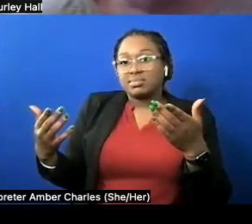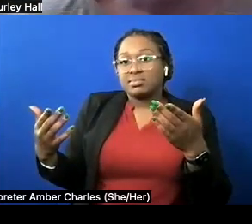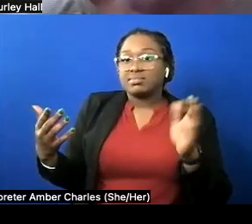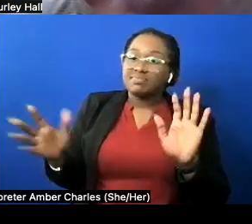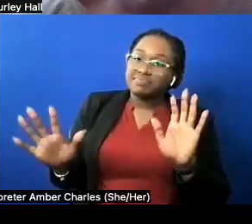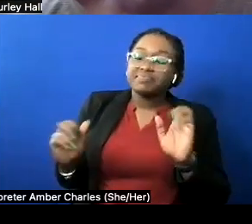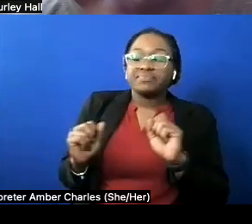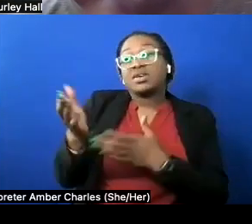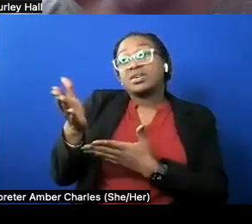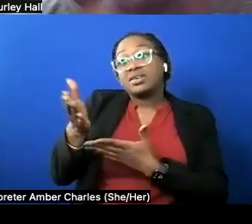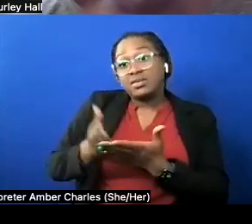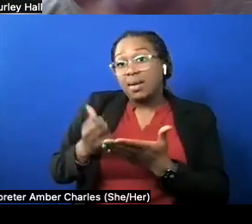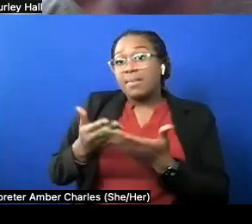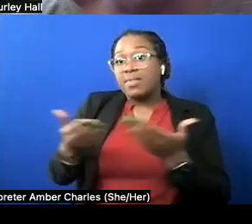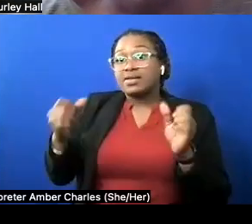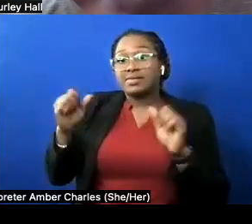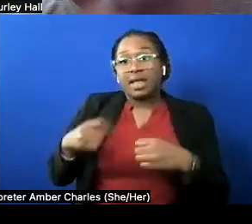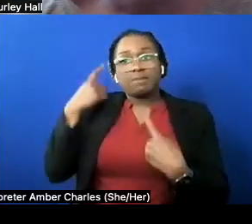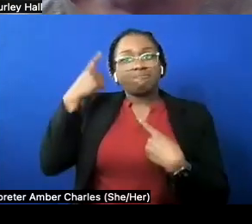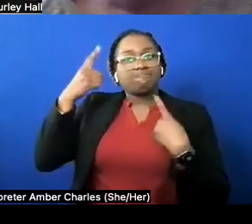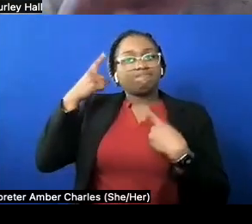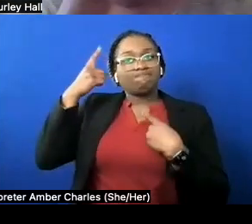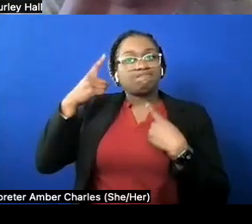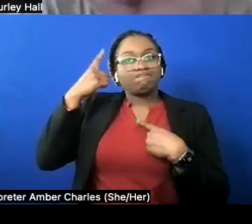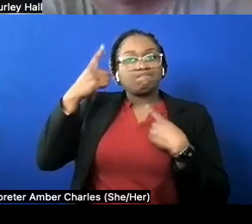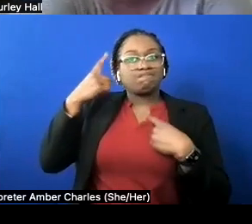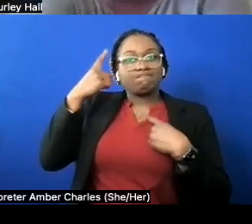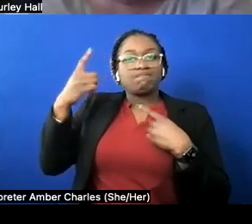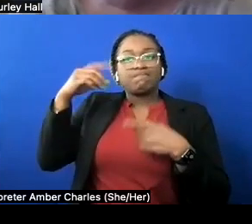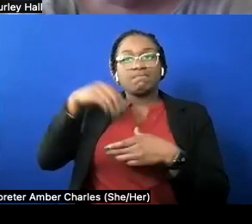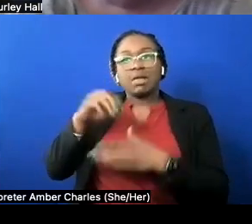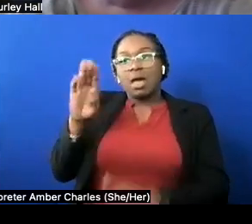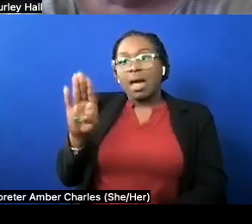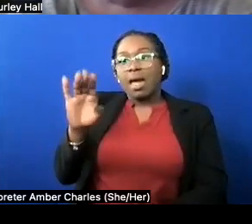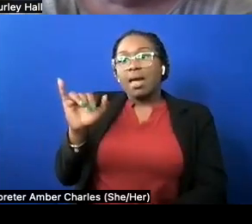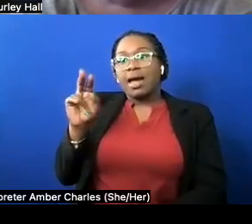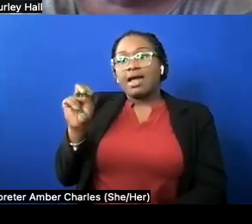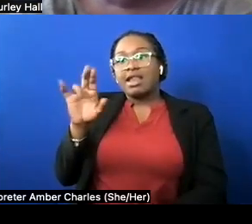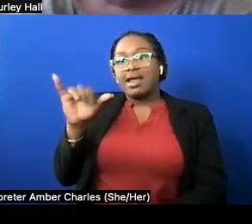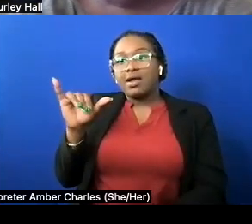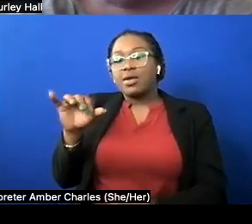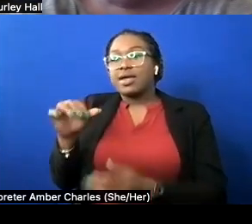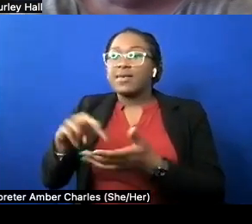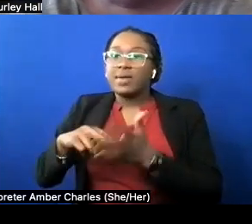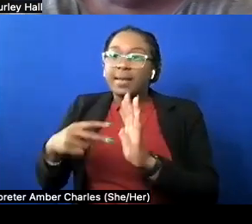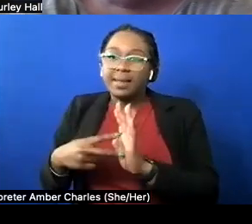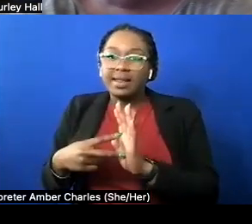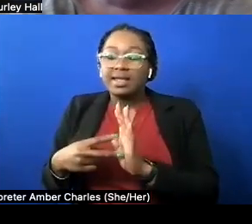some things can be thought of, I guess, in a binary, by which I mean, like I said, if